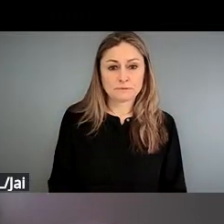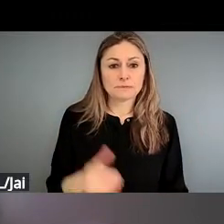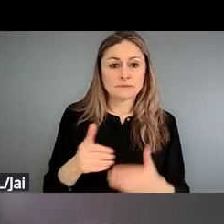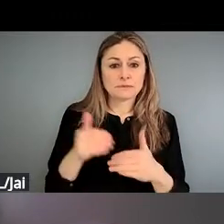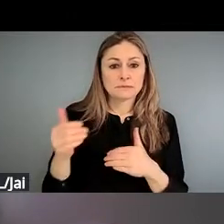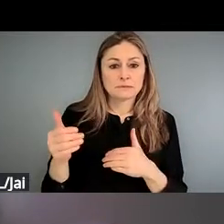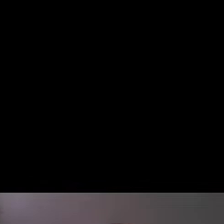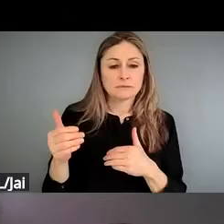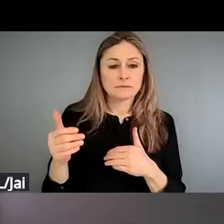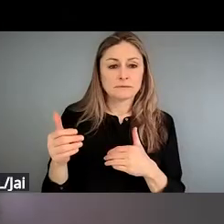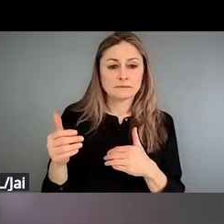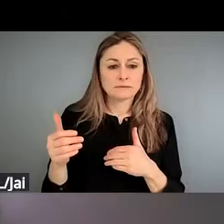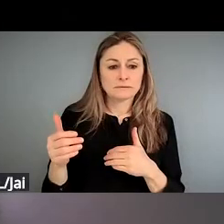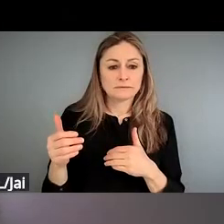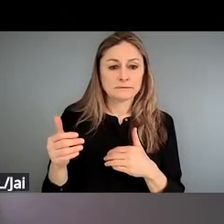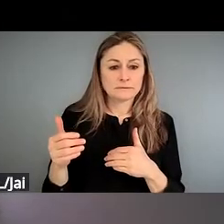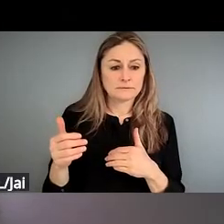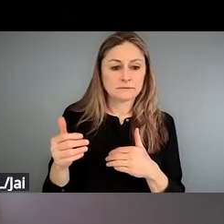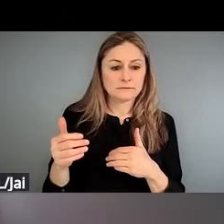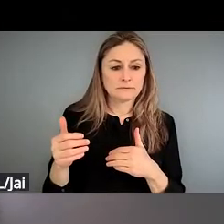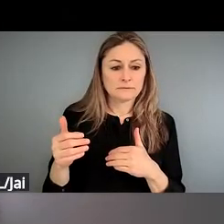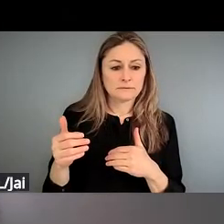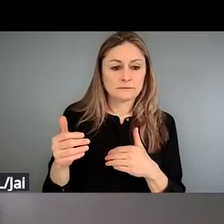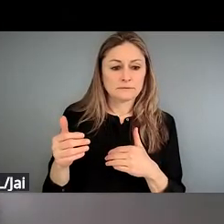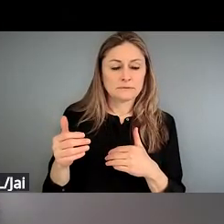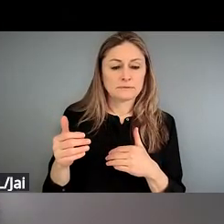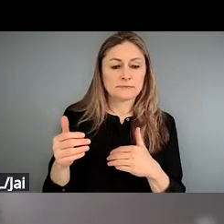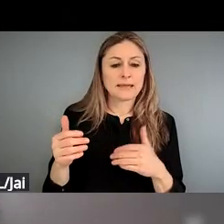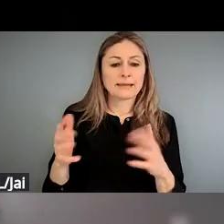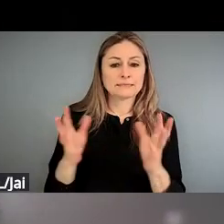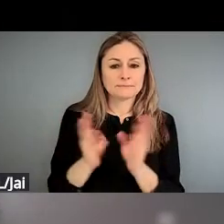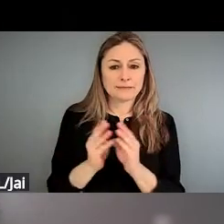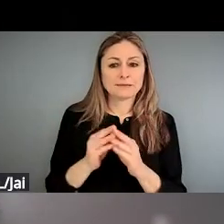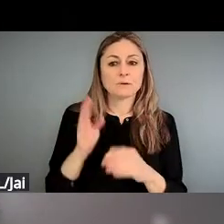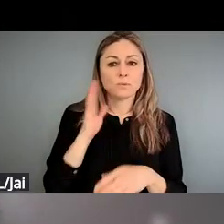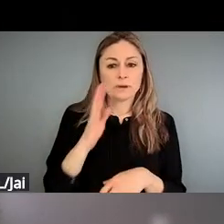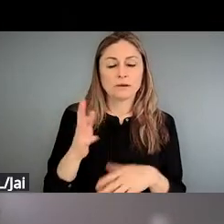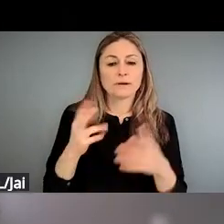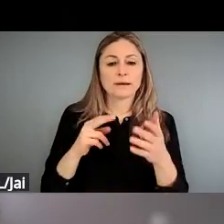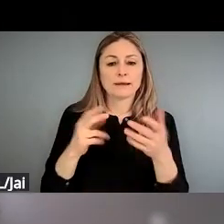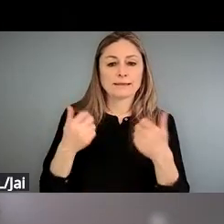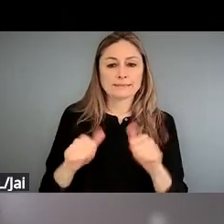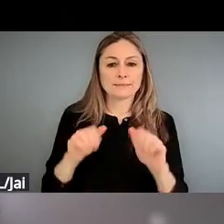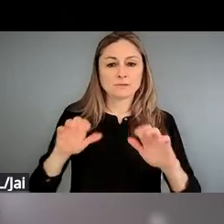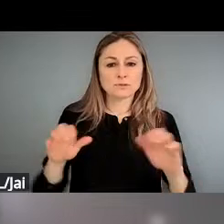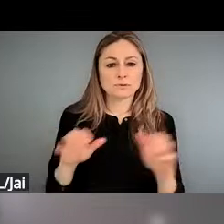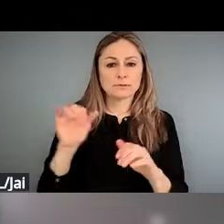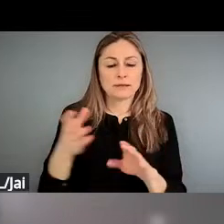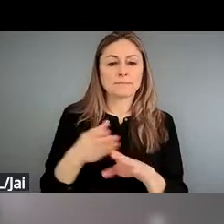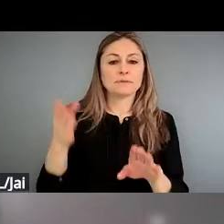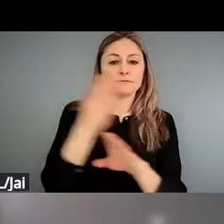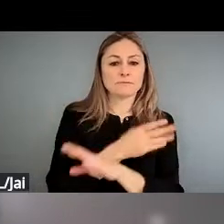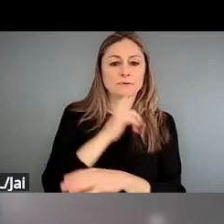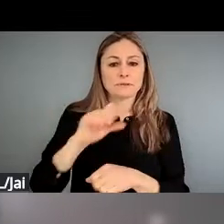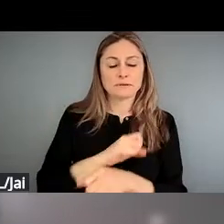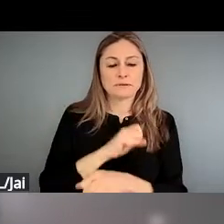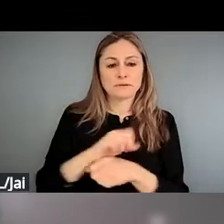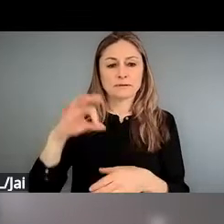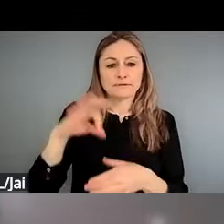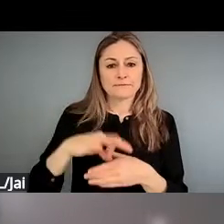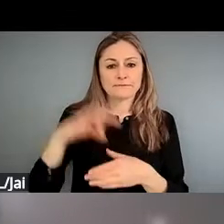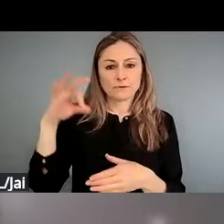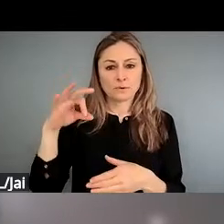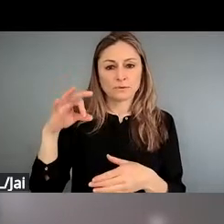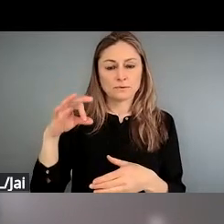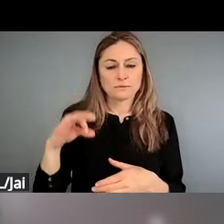you'll see reflected an attempt to do exactly that prior to the actual vote. So we'll get working